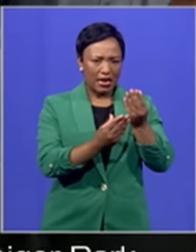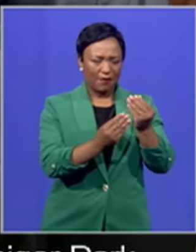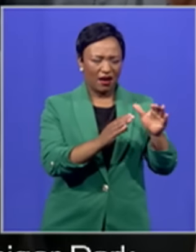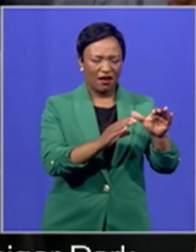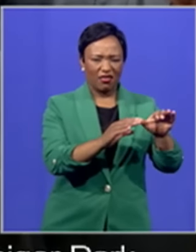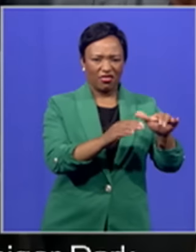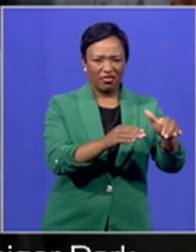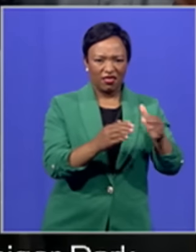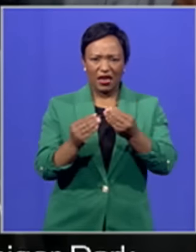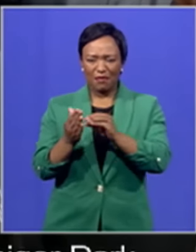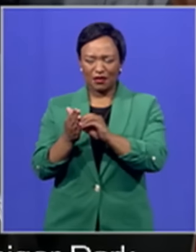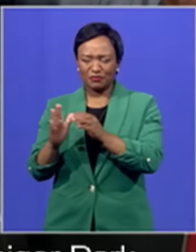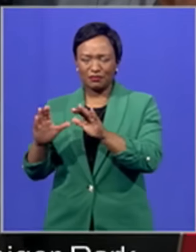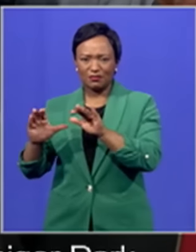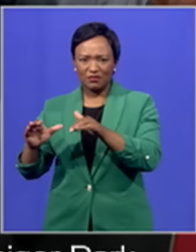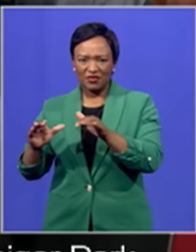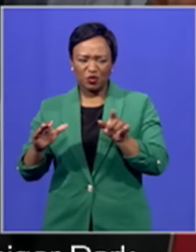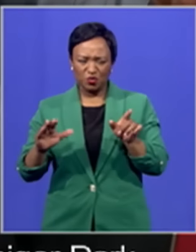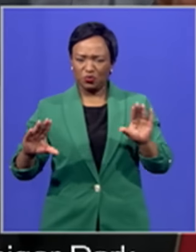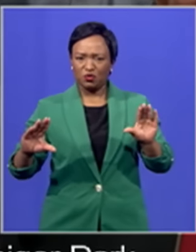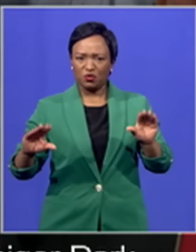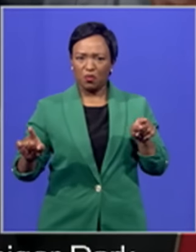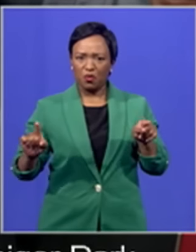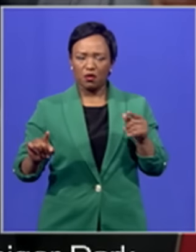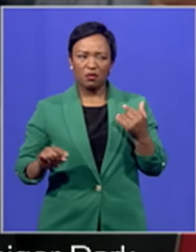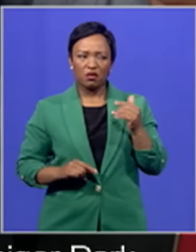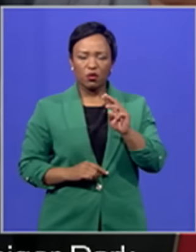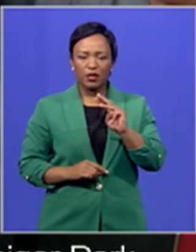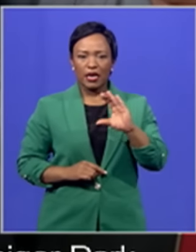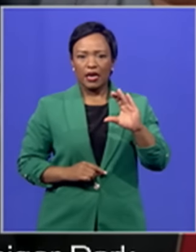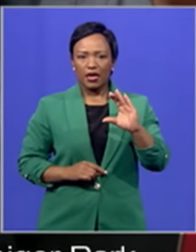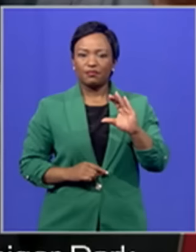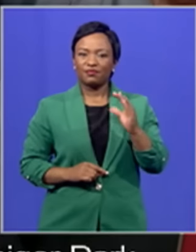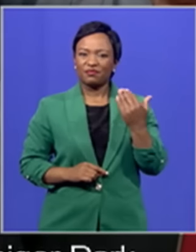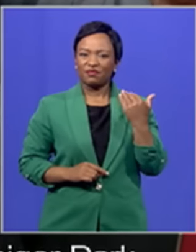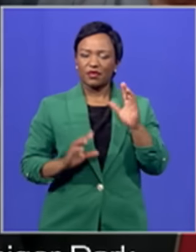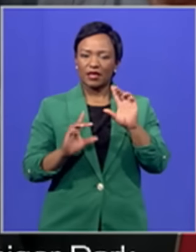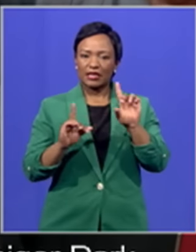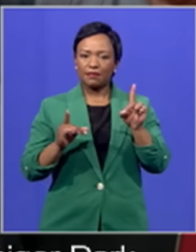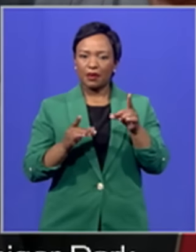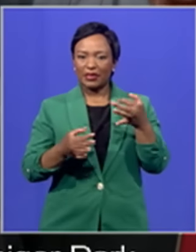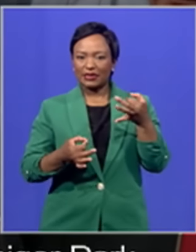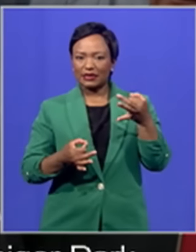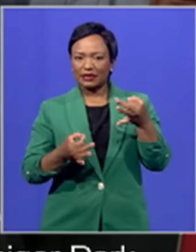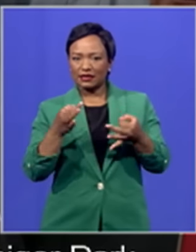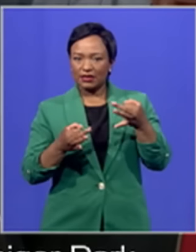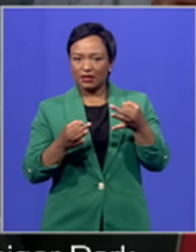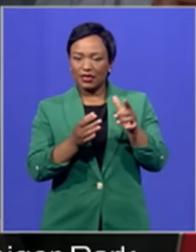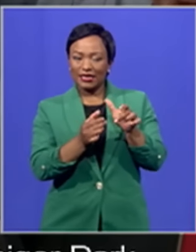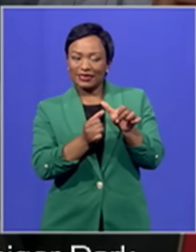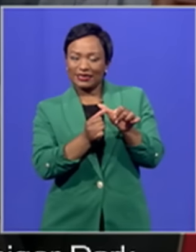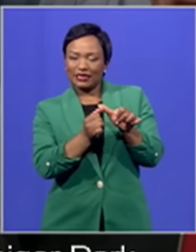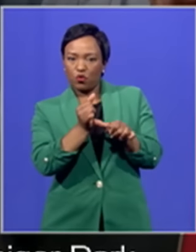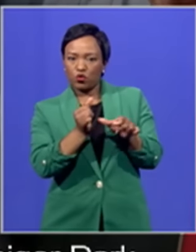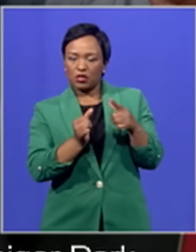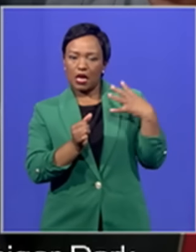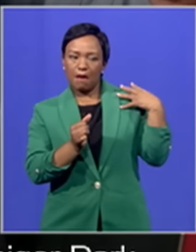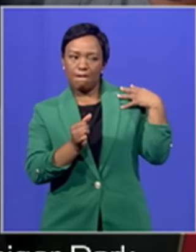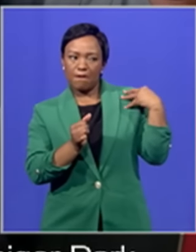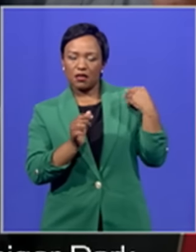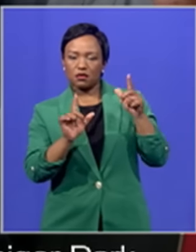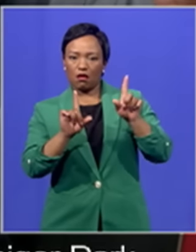the Western Cape with the Department of Justice, because I was accompanied by the Deputy Minister